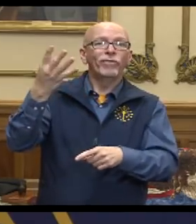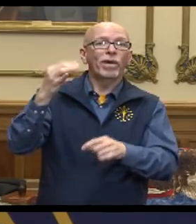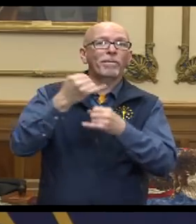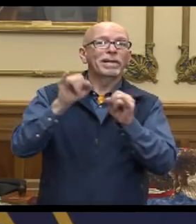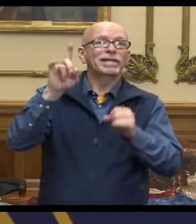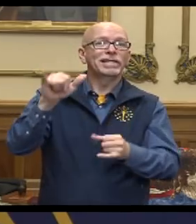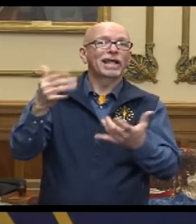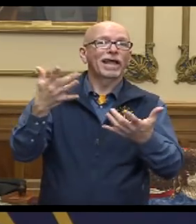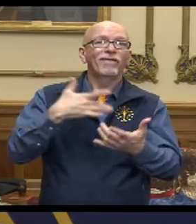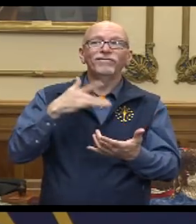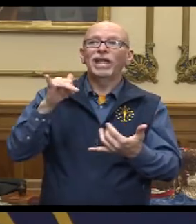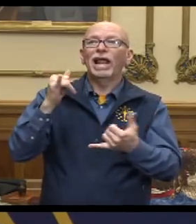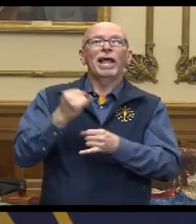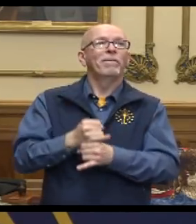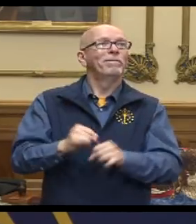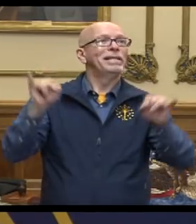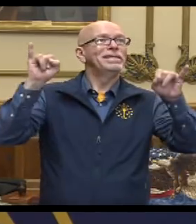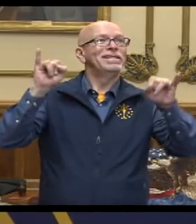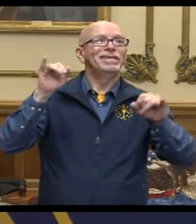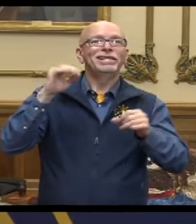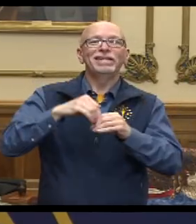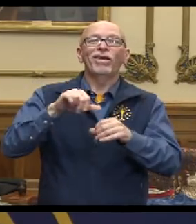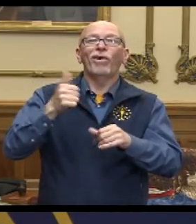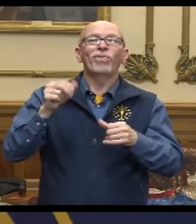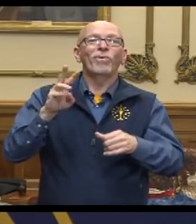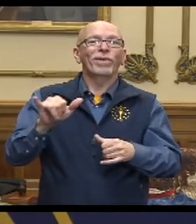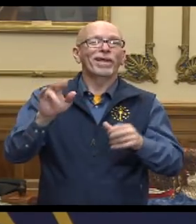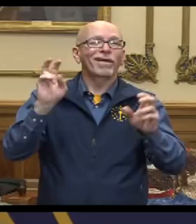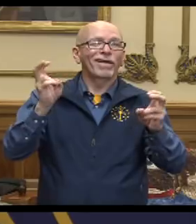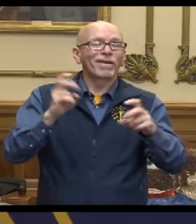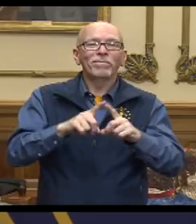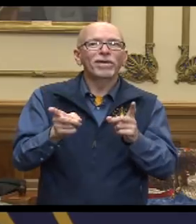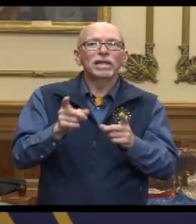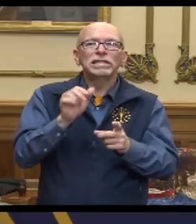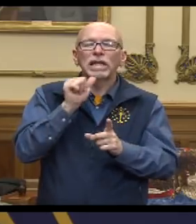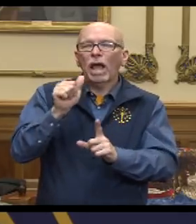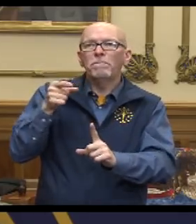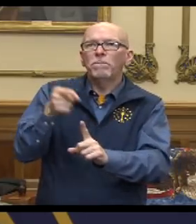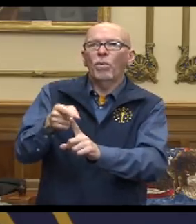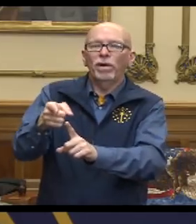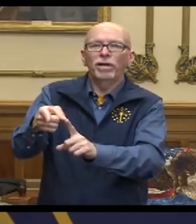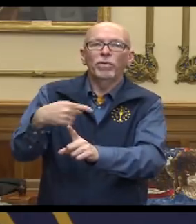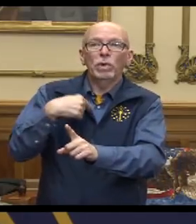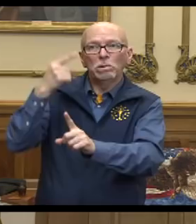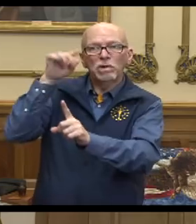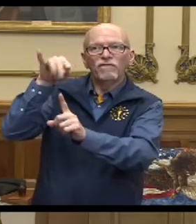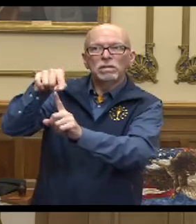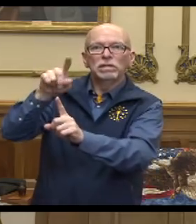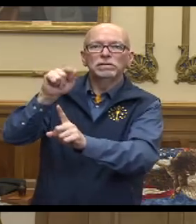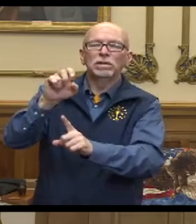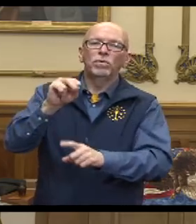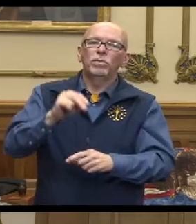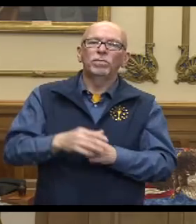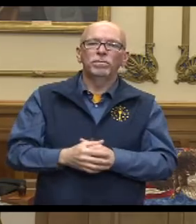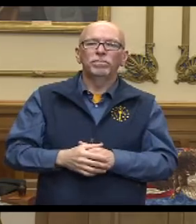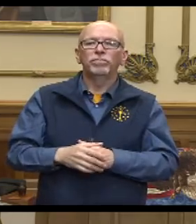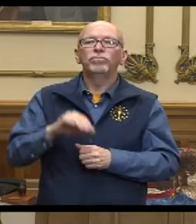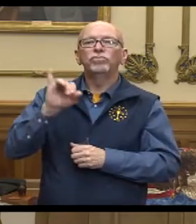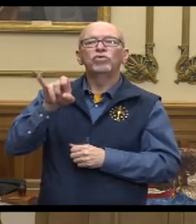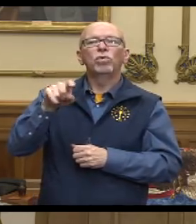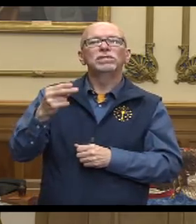like a bit of independence in a different way, but that's not what guided us to that date. Joseph